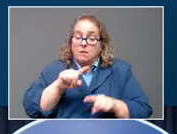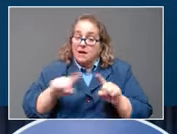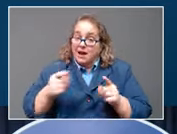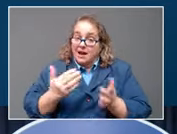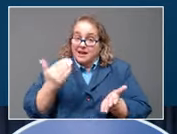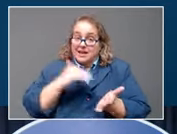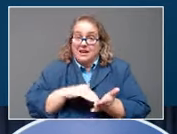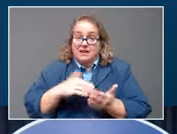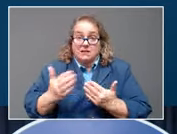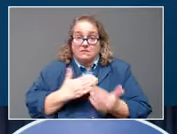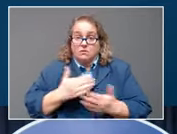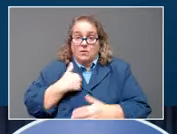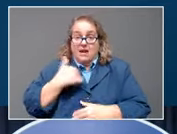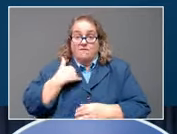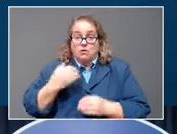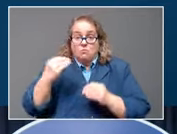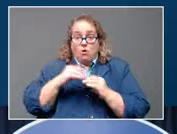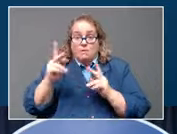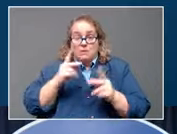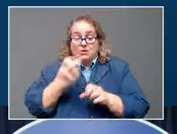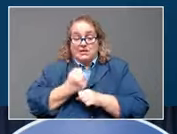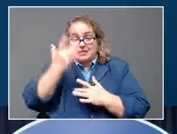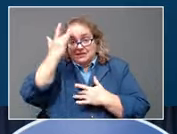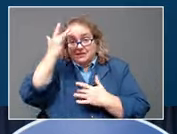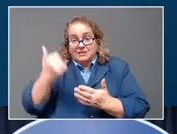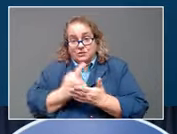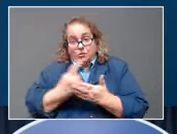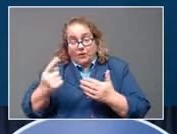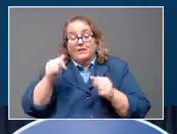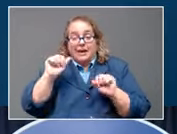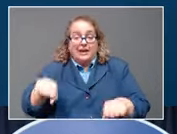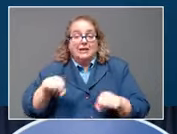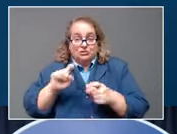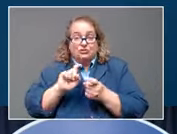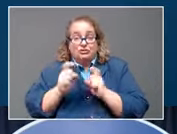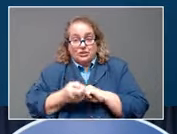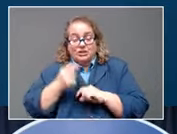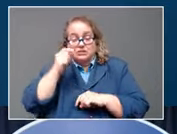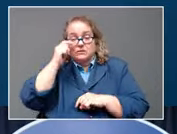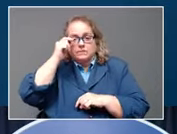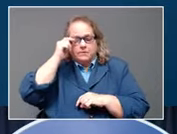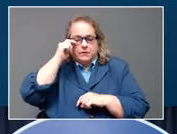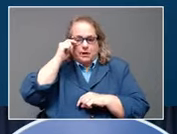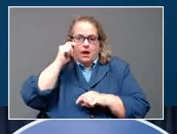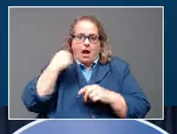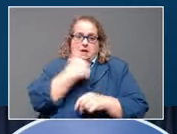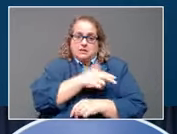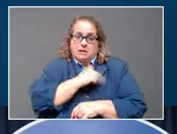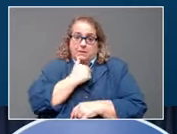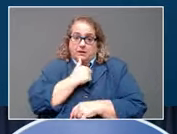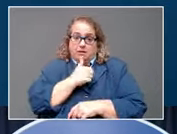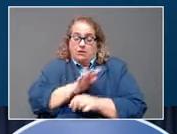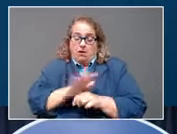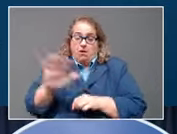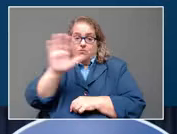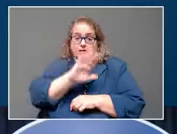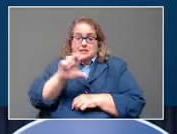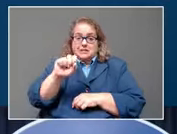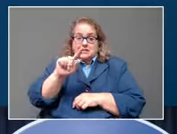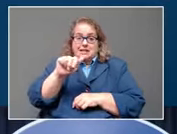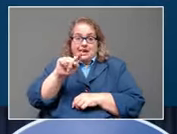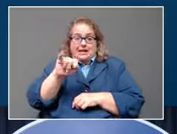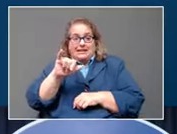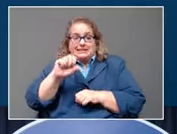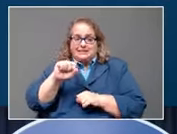people get infected this week, that could change. Hospital capacity across the state is stretched. We have